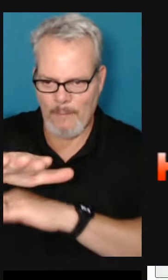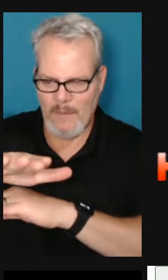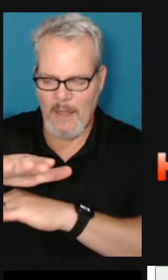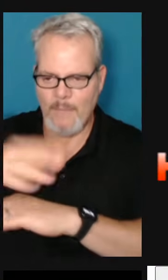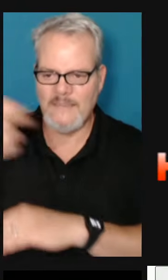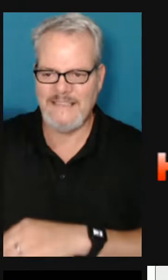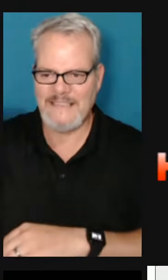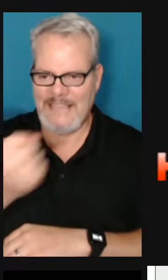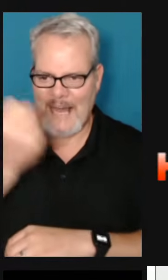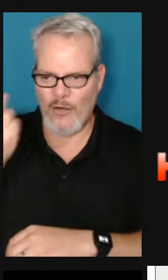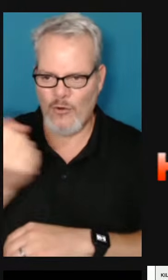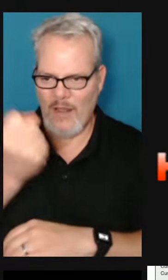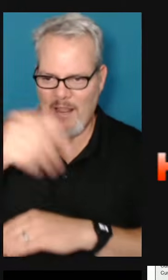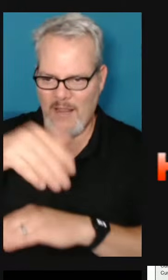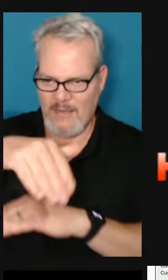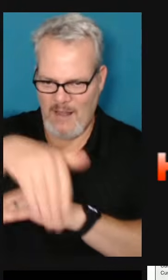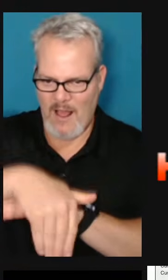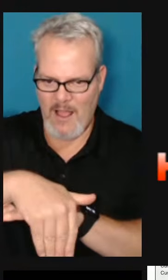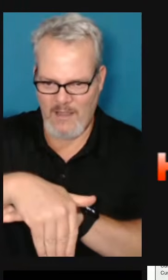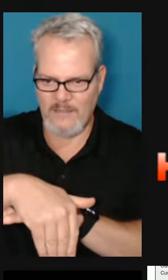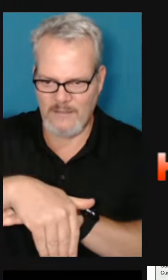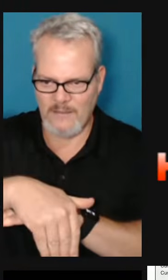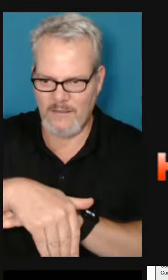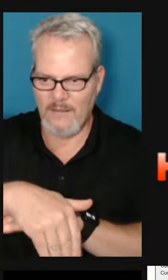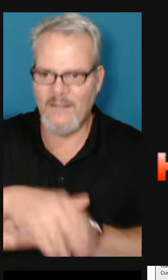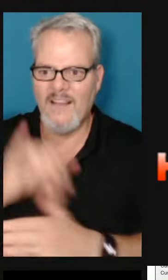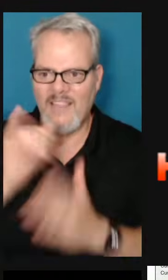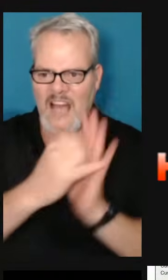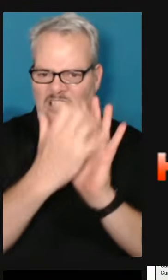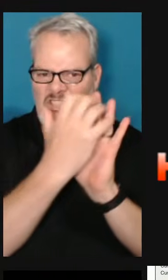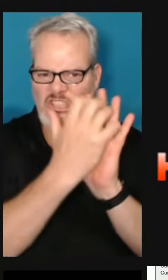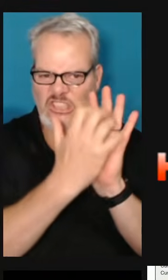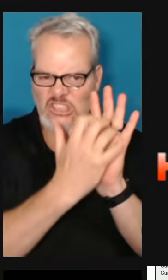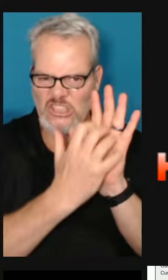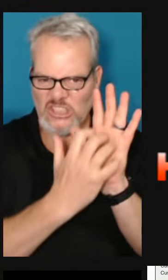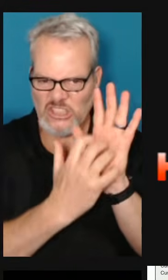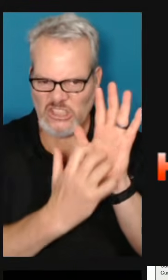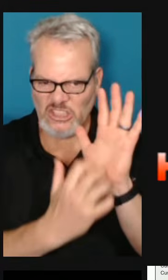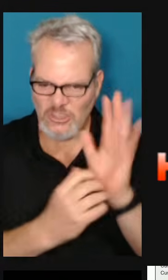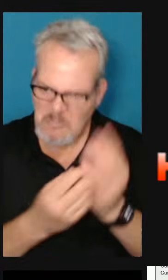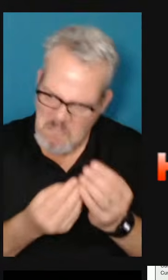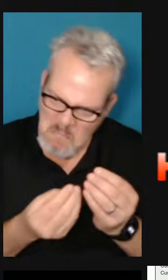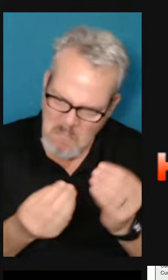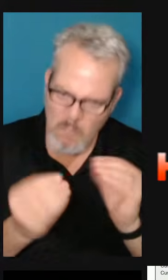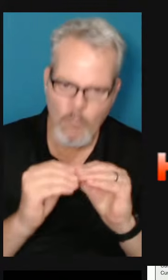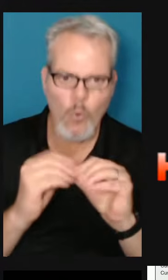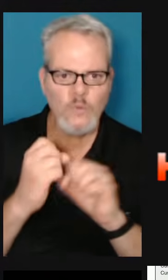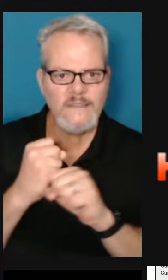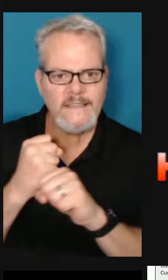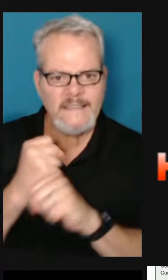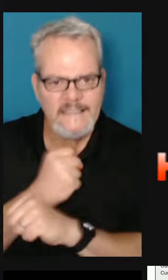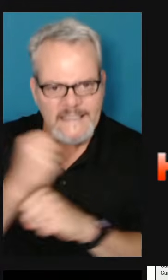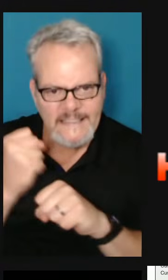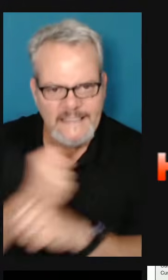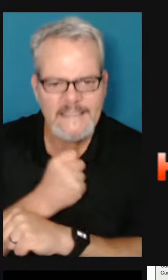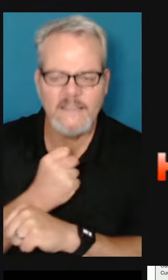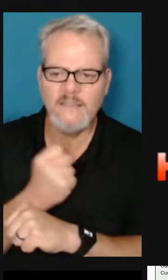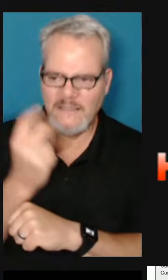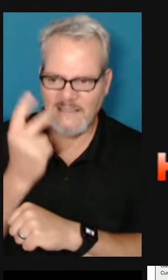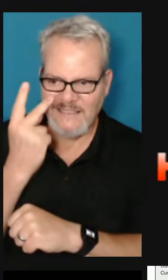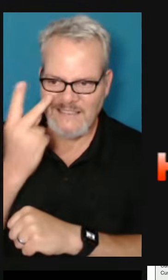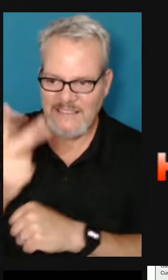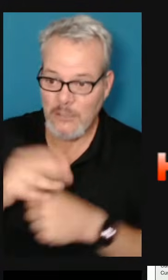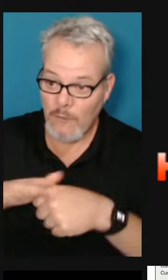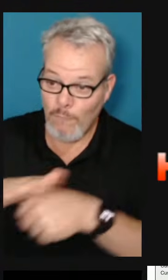well. And this one is what gives us most of our statistics. They note the full length of 8